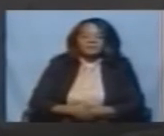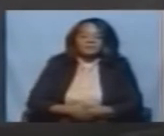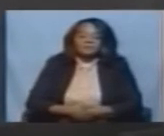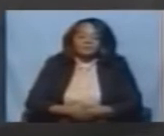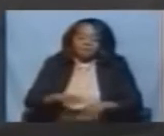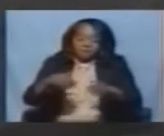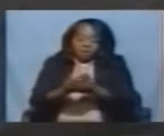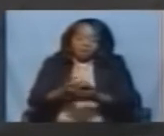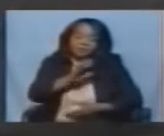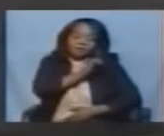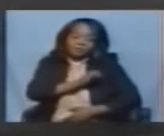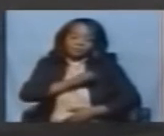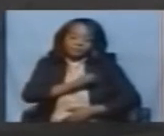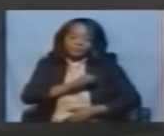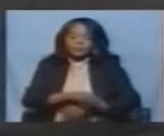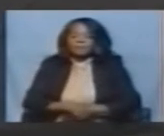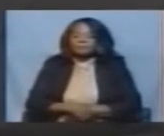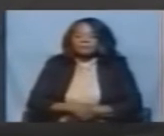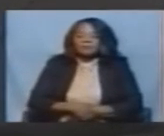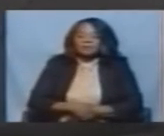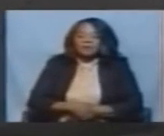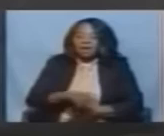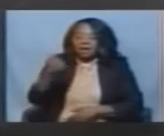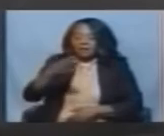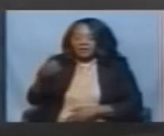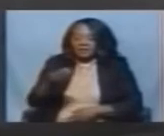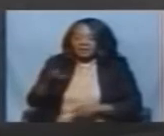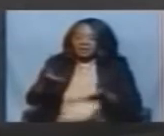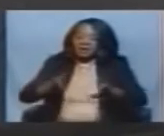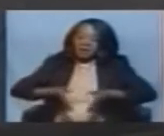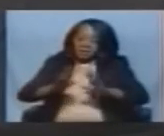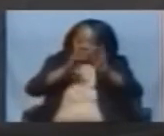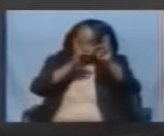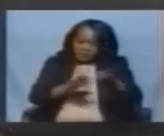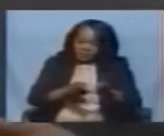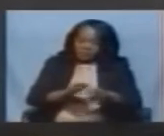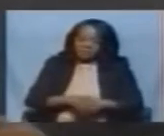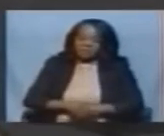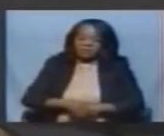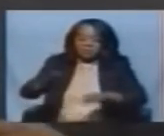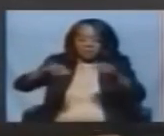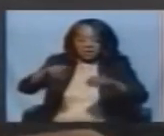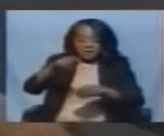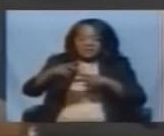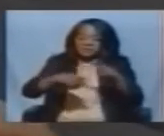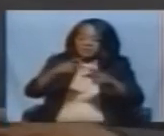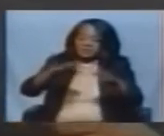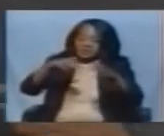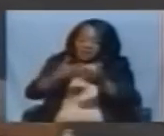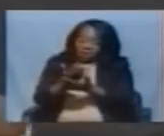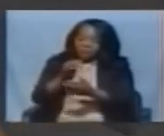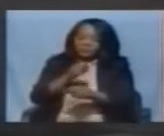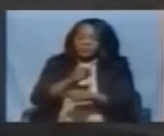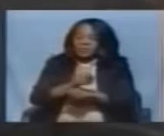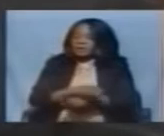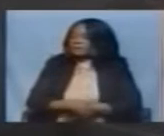conduct. And another thing, Grevazio, before I forget this point. One of the things that we need to do to manage this process, Grevazio, is